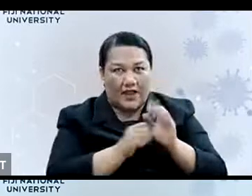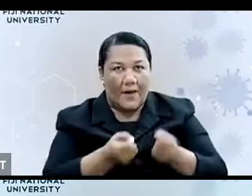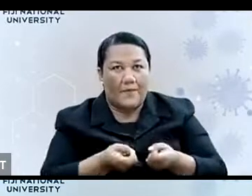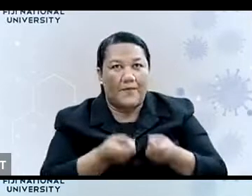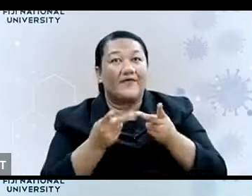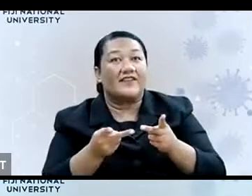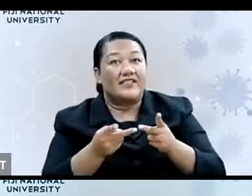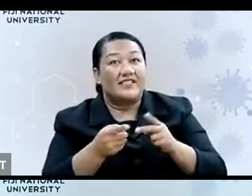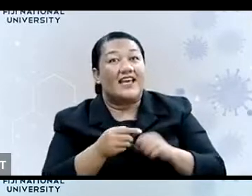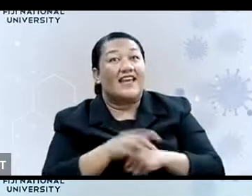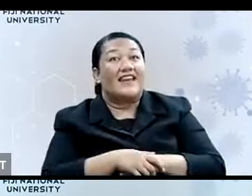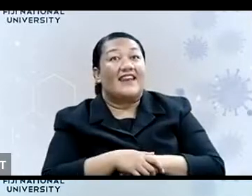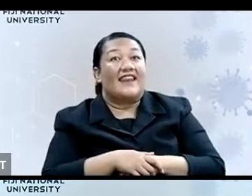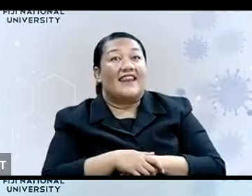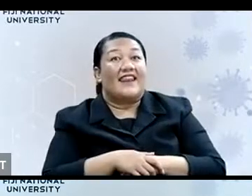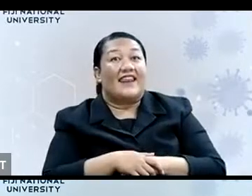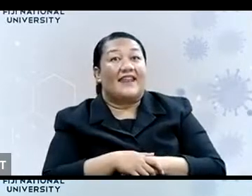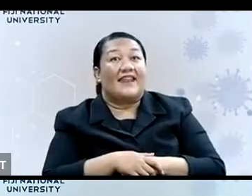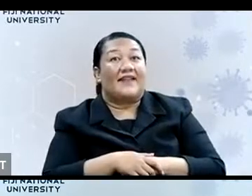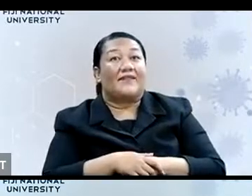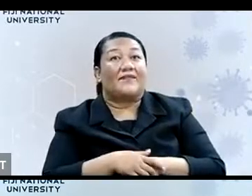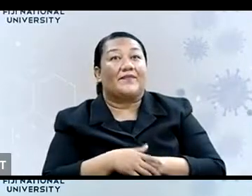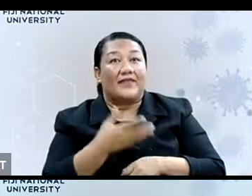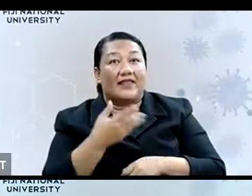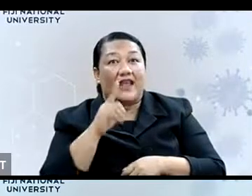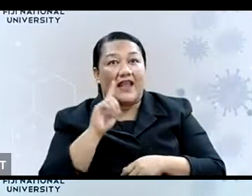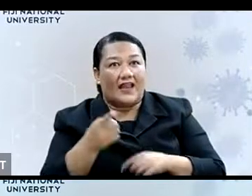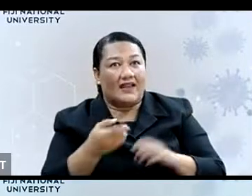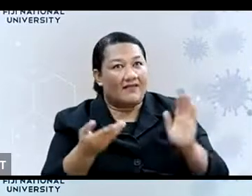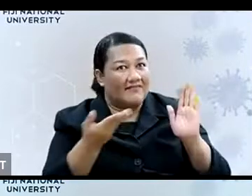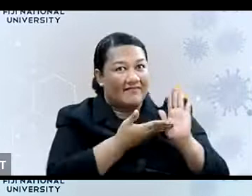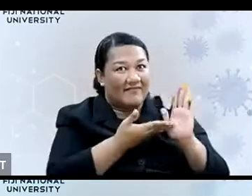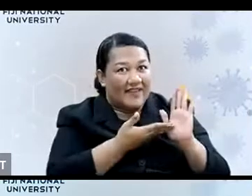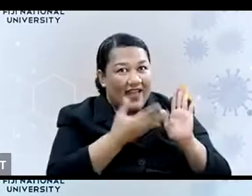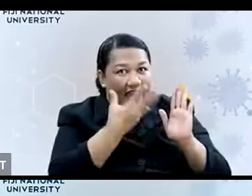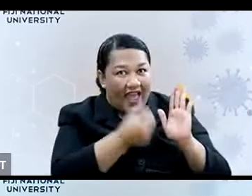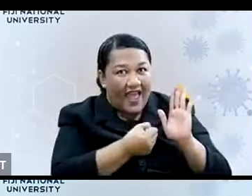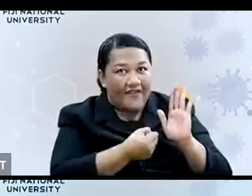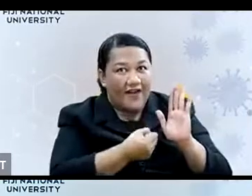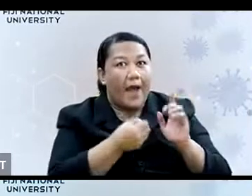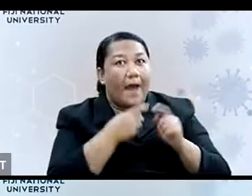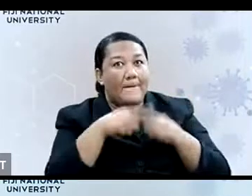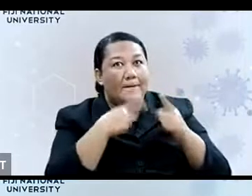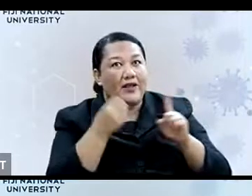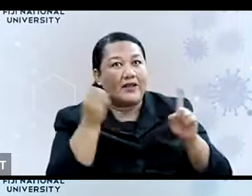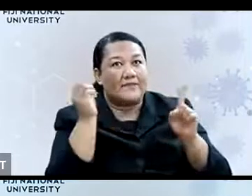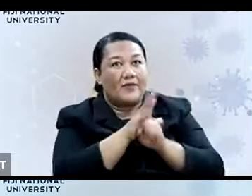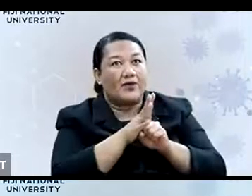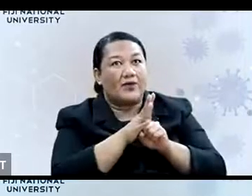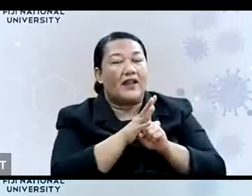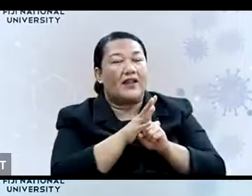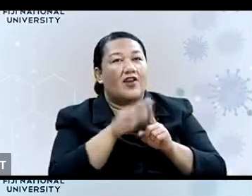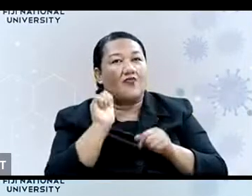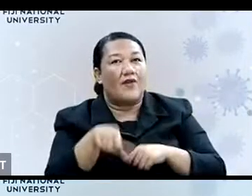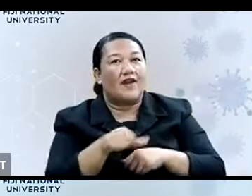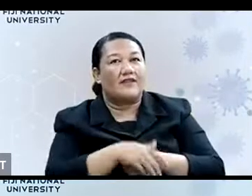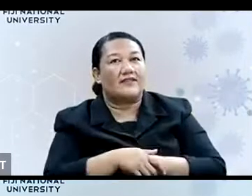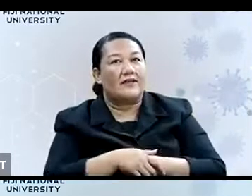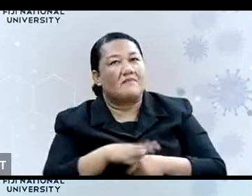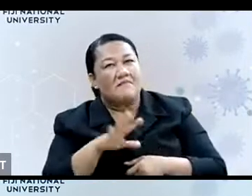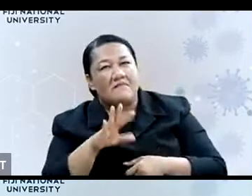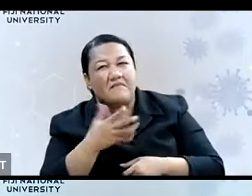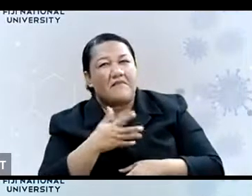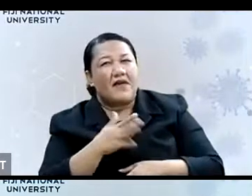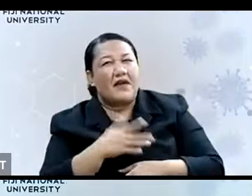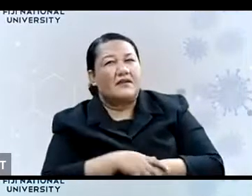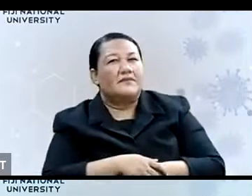that basically guarantee some of the very fundamental rights. And it's probably going